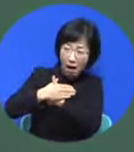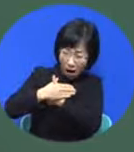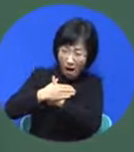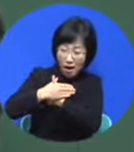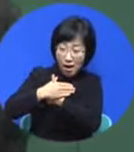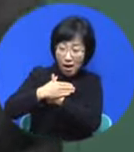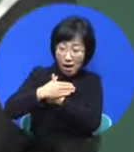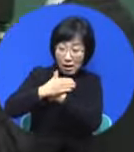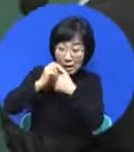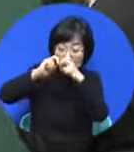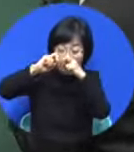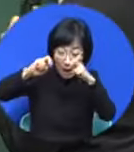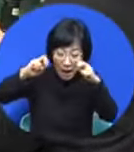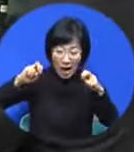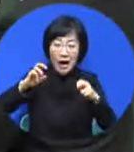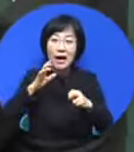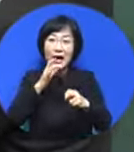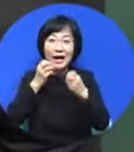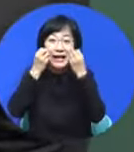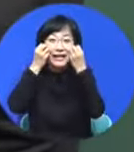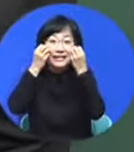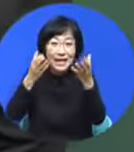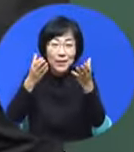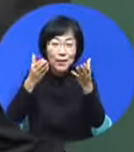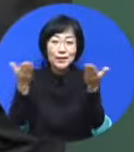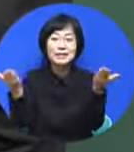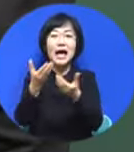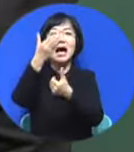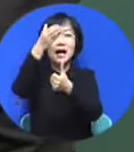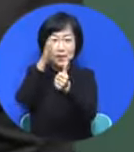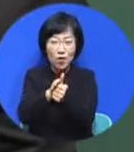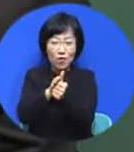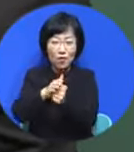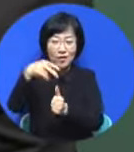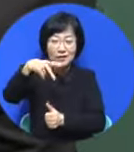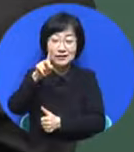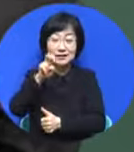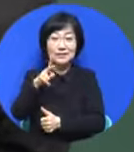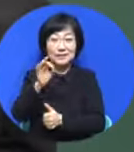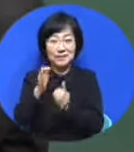But for Joseph to be framed, it was the beginning of a new mission.